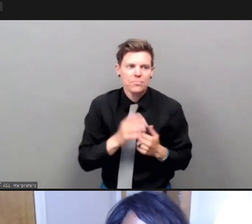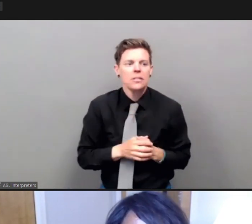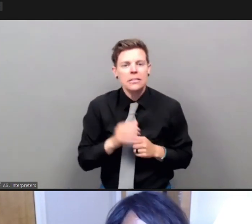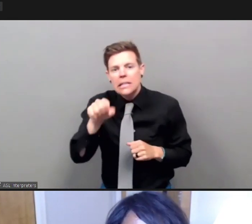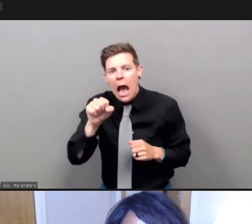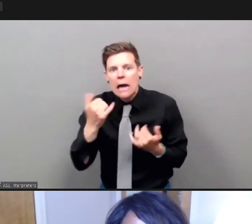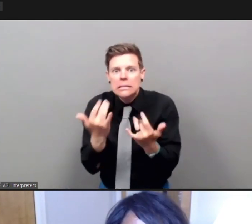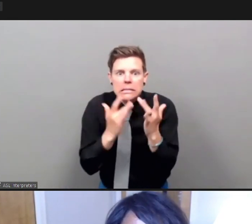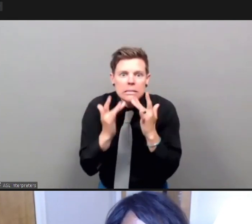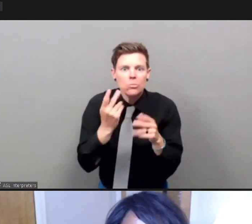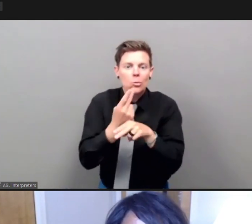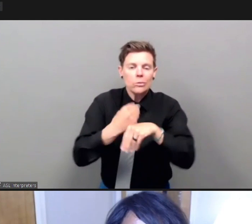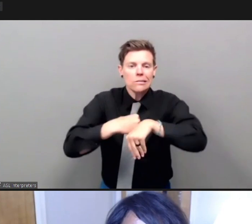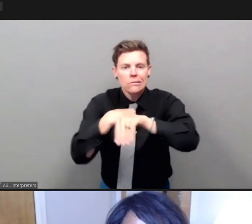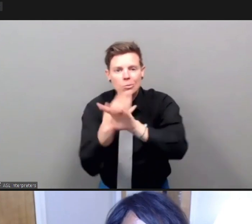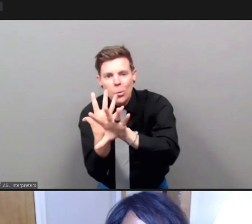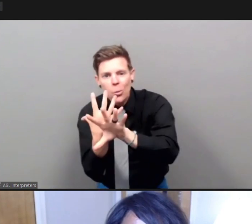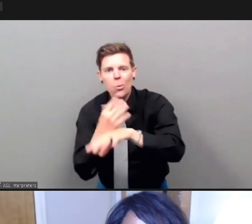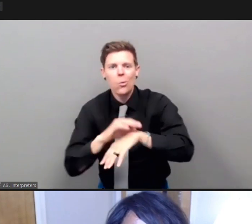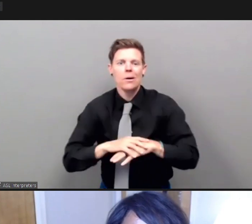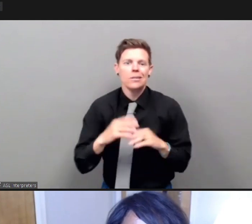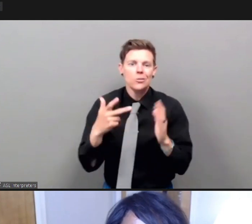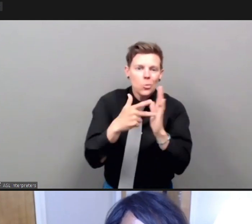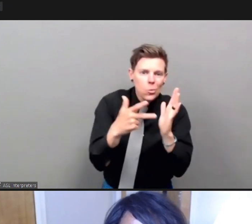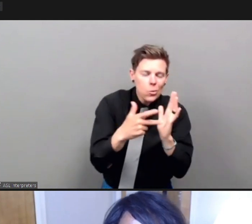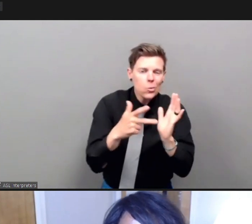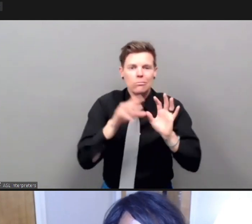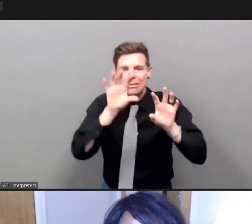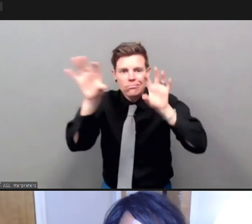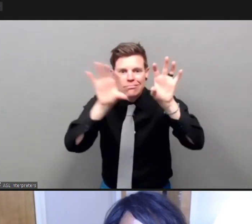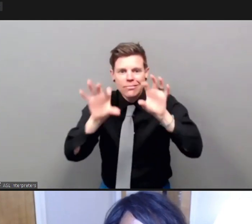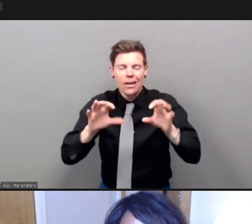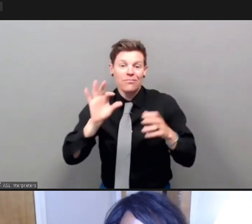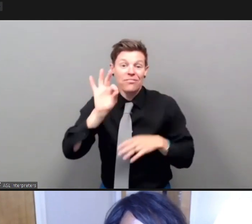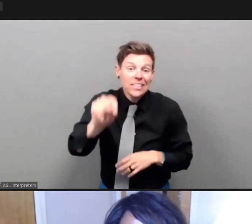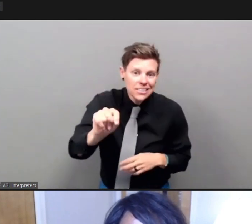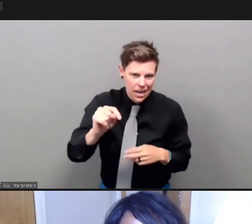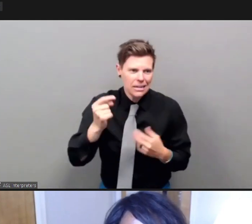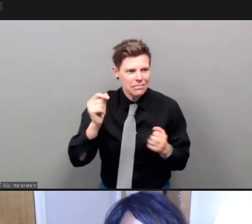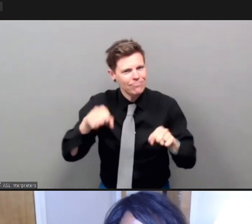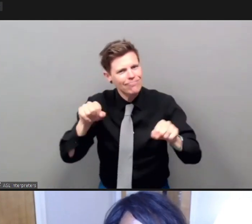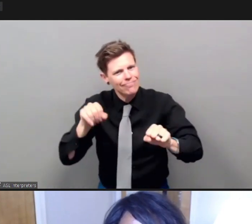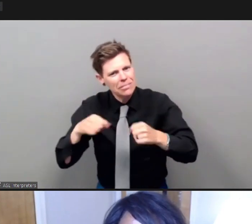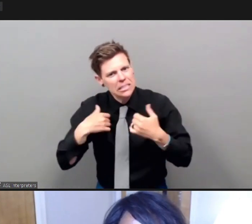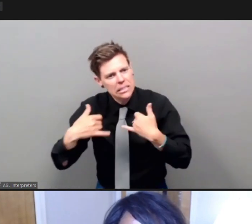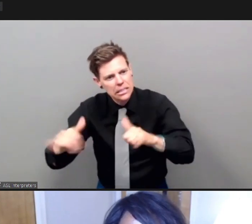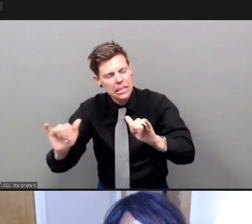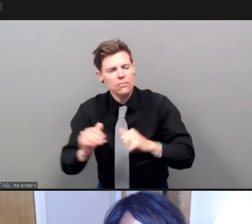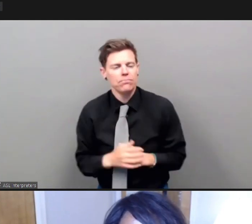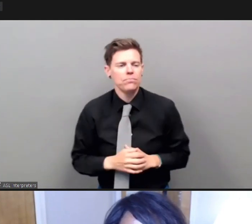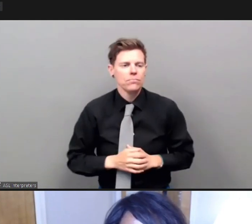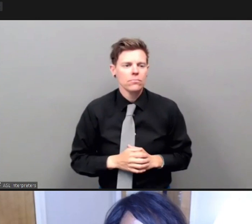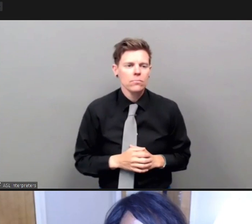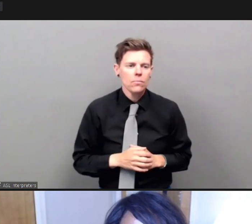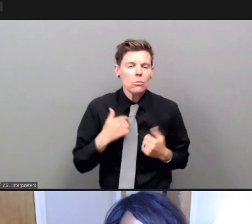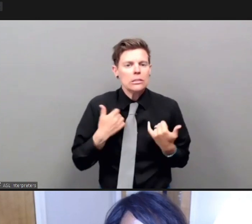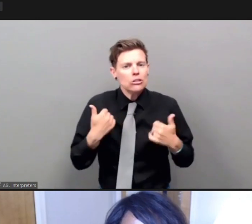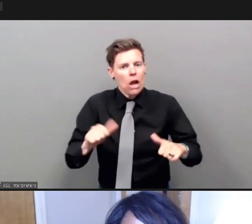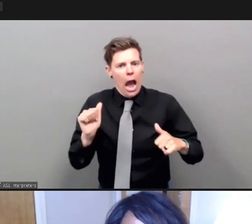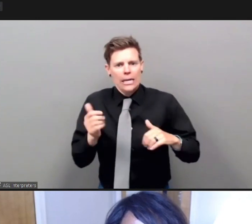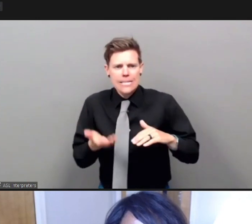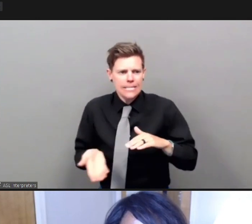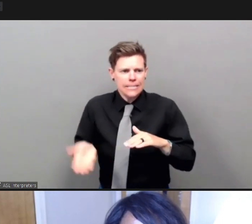camera. I think that ultimately we are looking to try to boost vaccination rates even